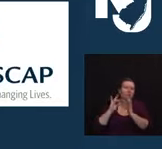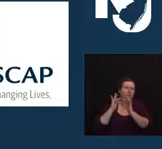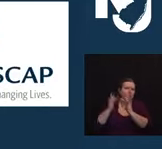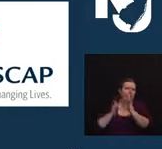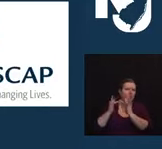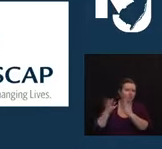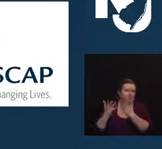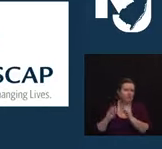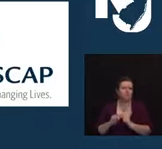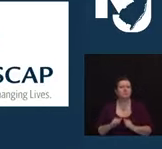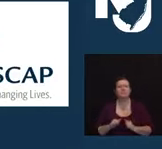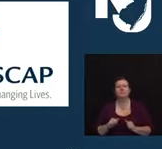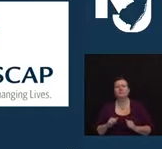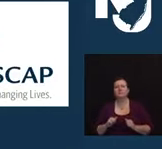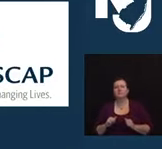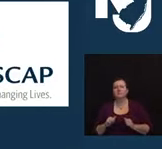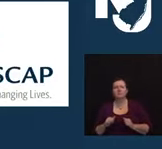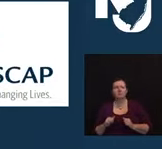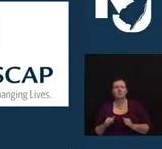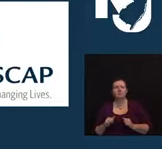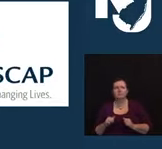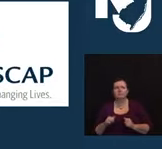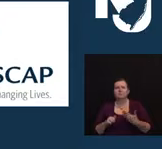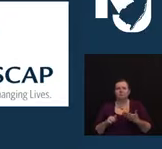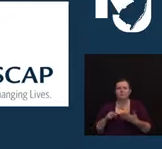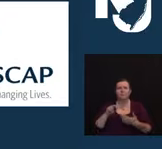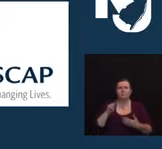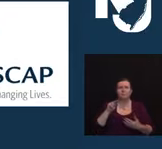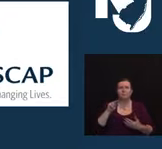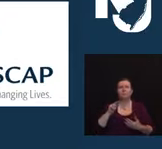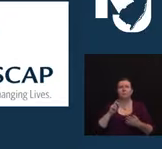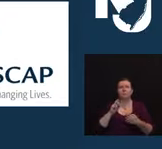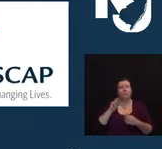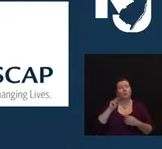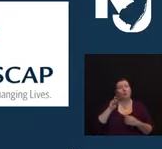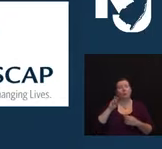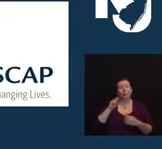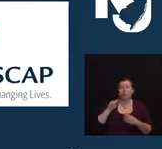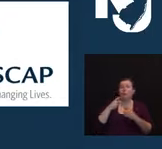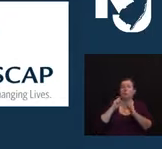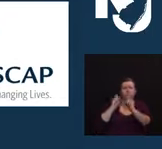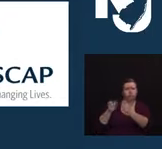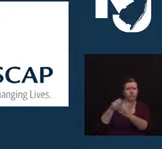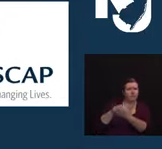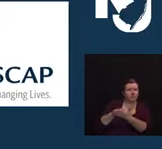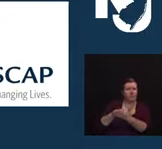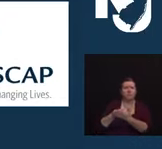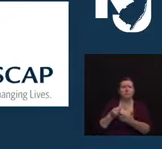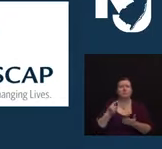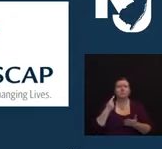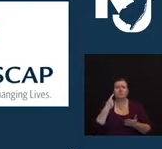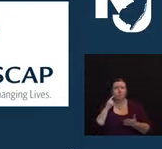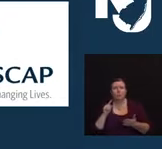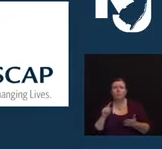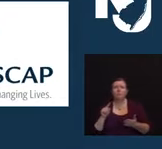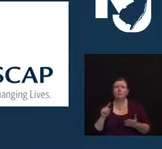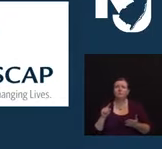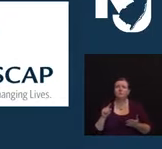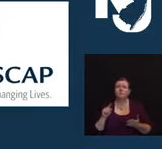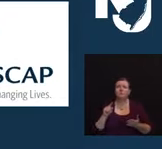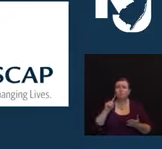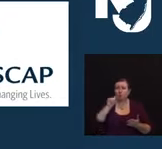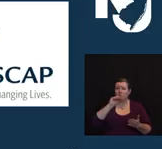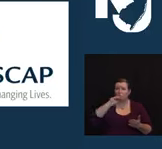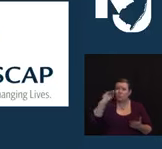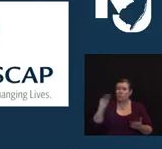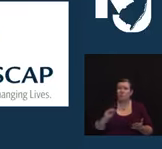awarded direct grants to 20 small businesses, accounting for roughly 20% of the businesses in Phillipsburg's South